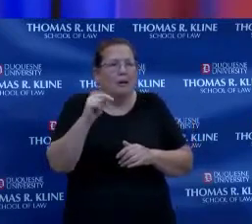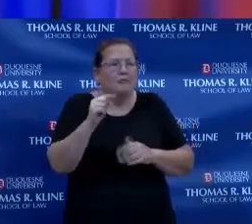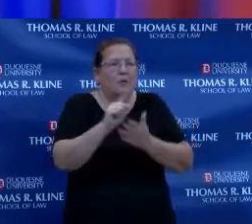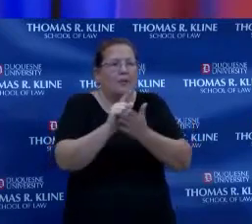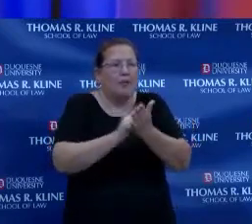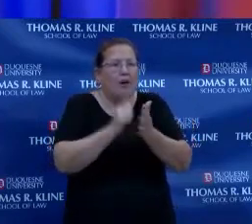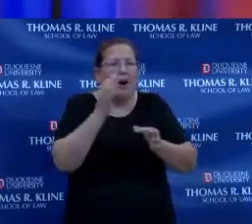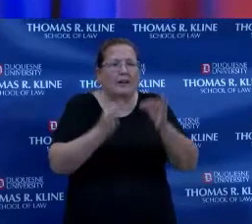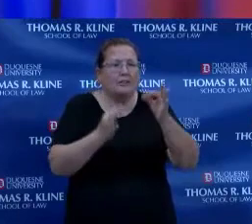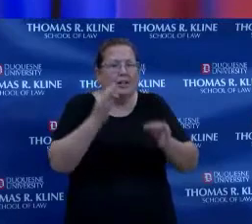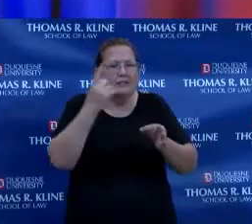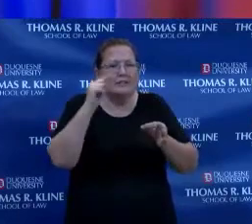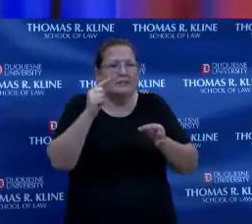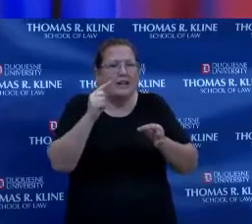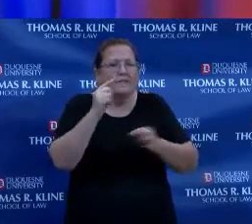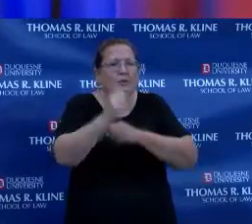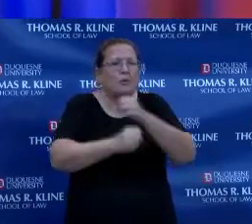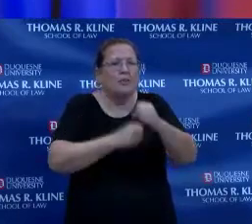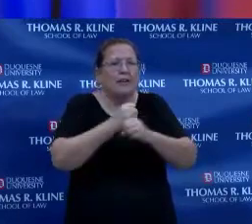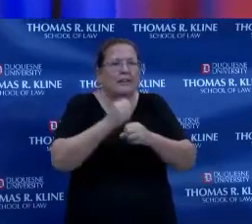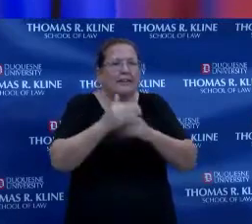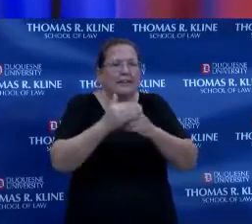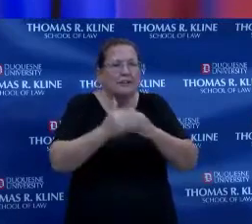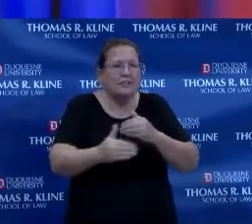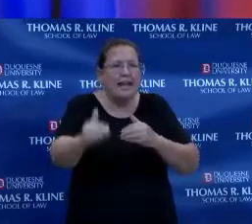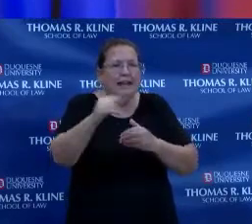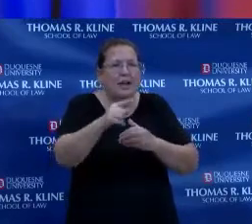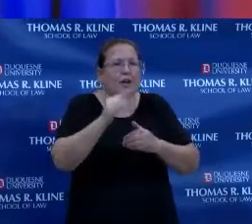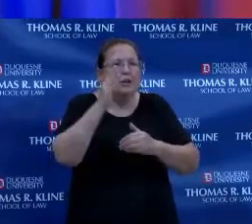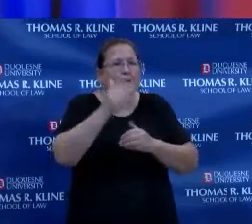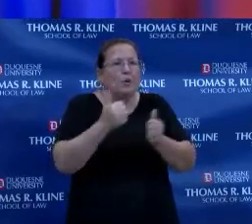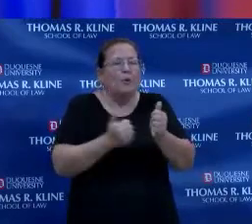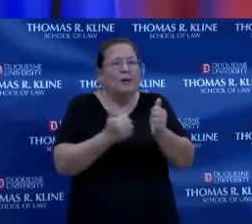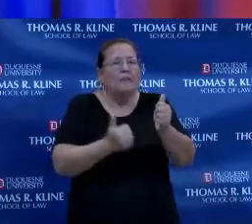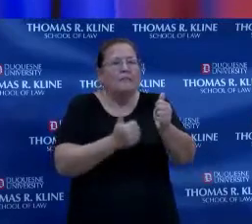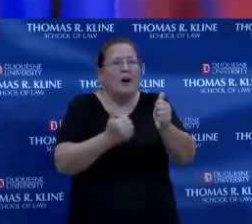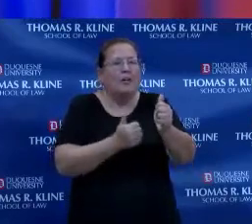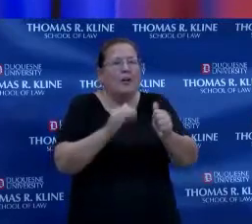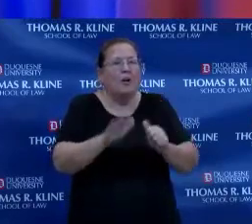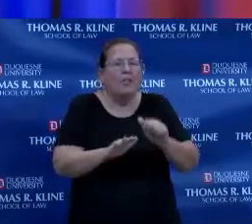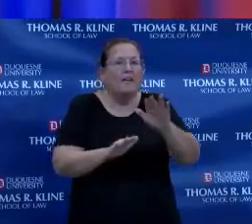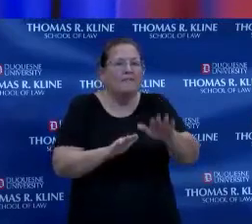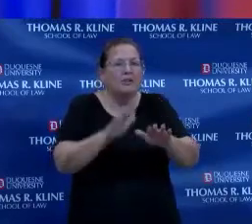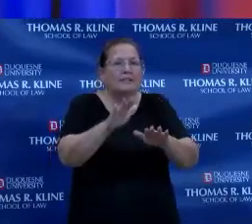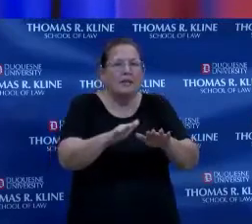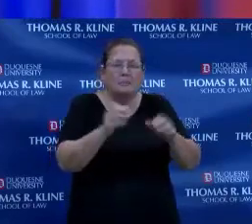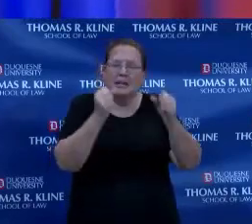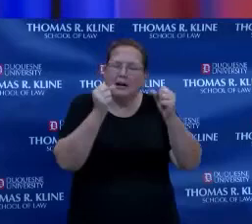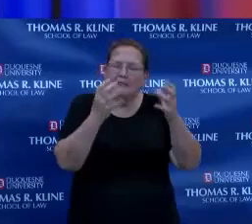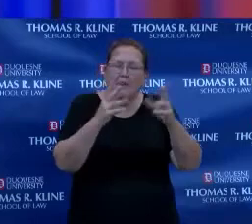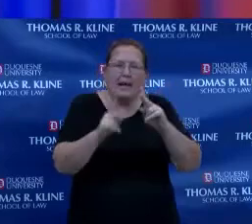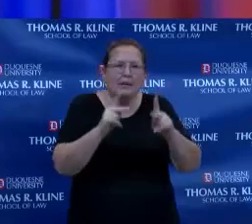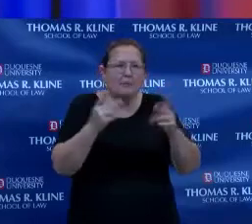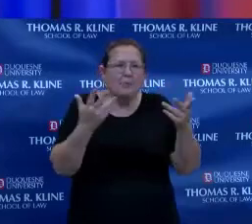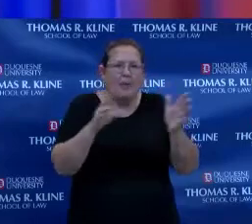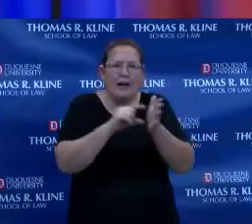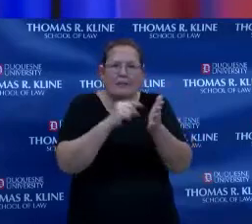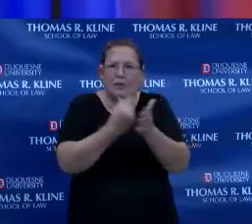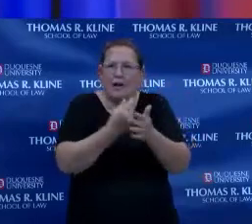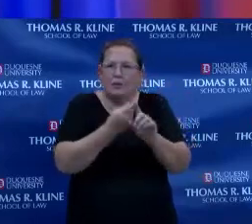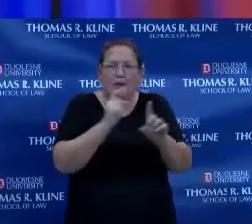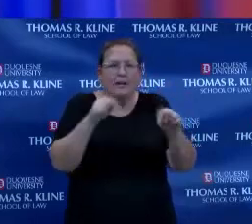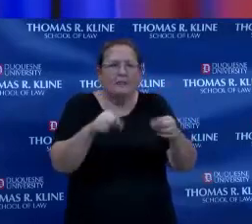years ahead. You will follow in the footsteps of many legal luminaries who have graduated from this law